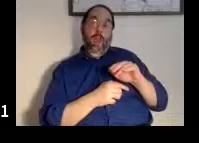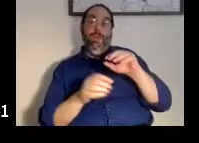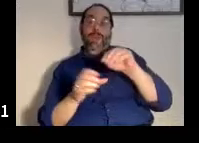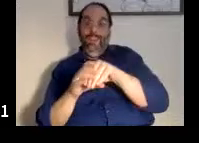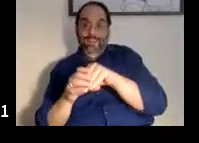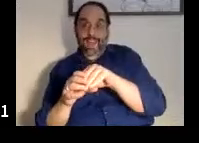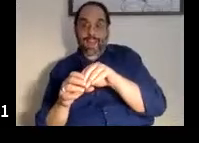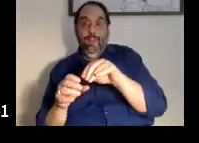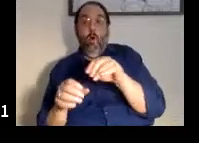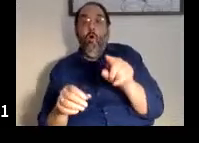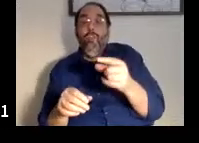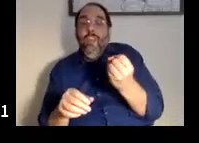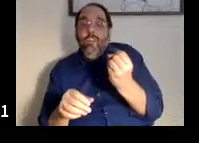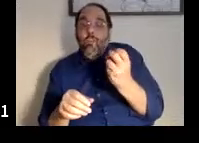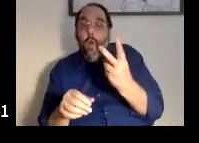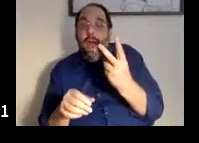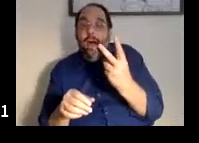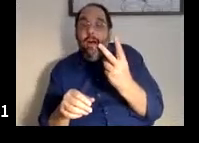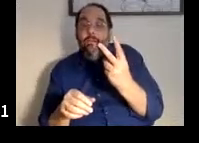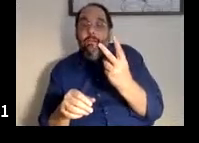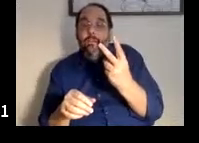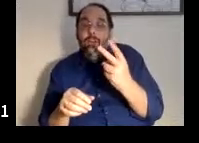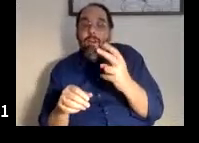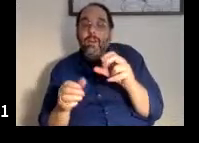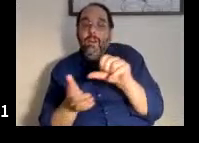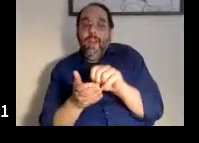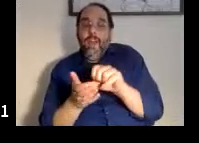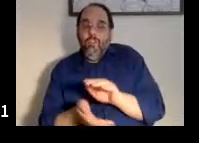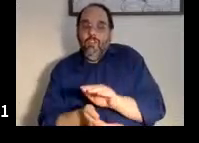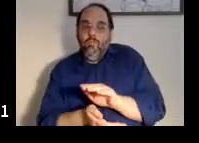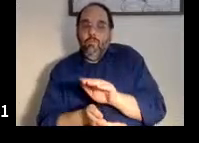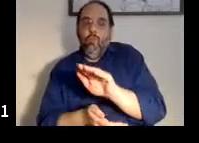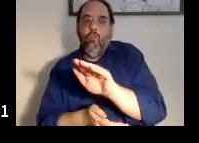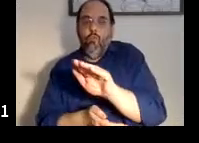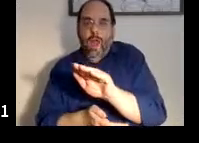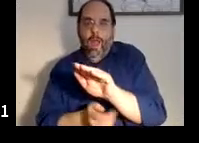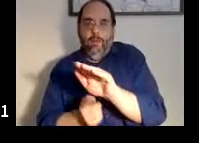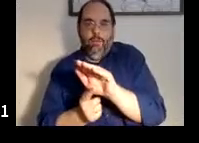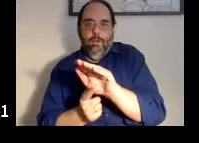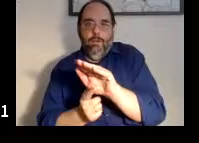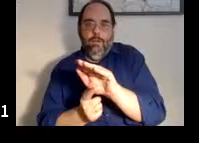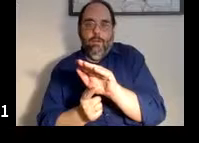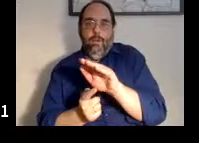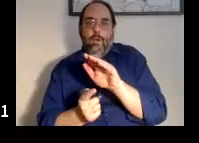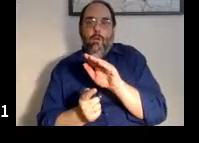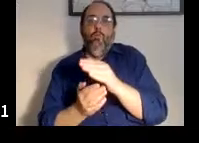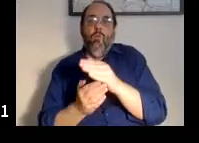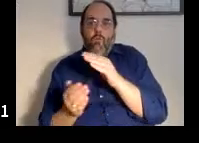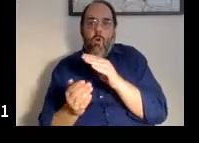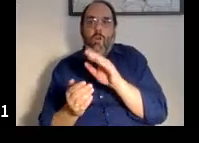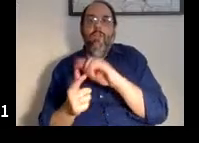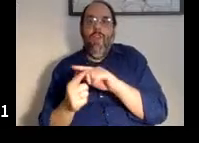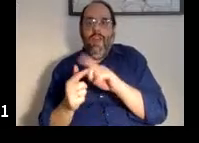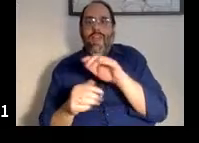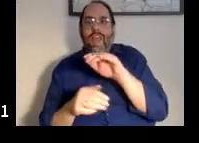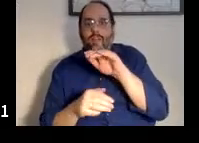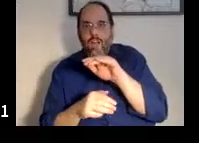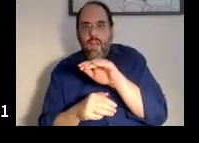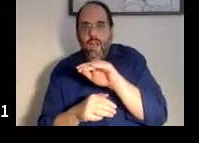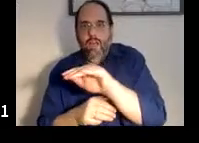can only go a 12-inch vertical rise in any ramp run before a level landing.